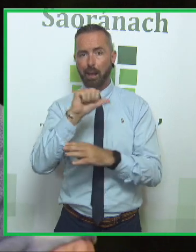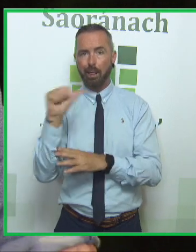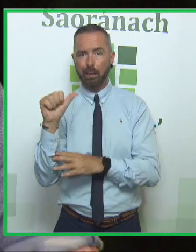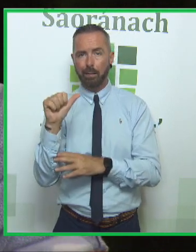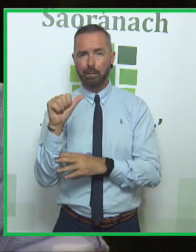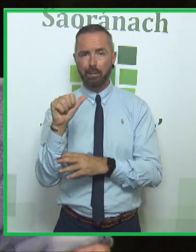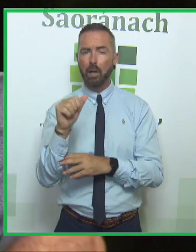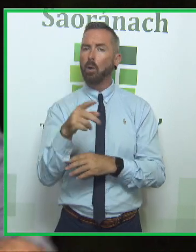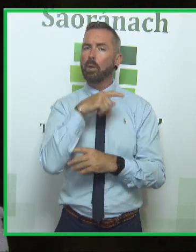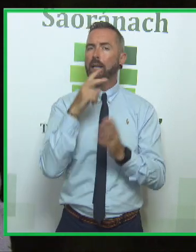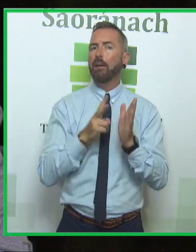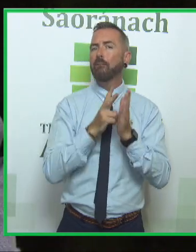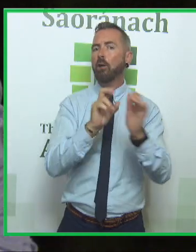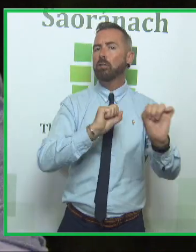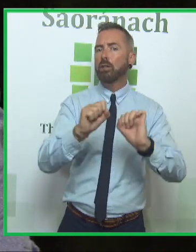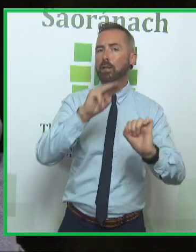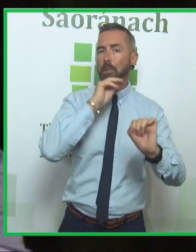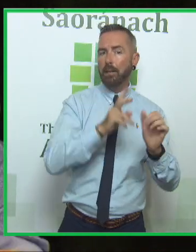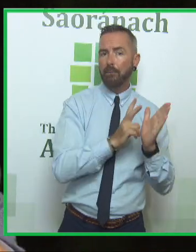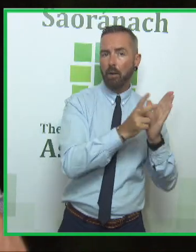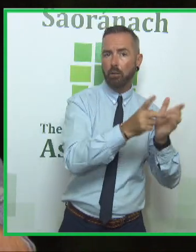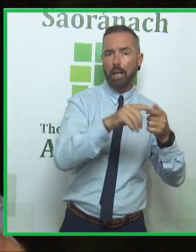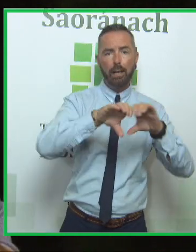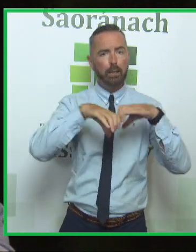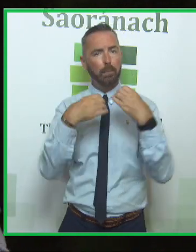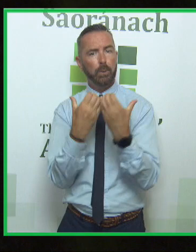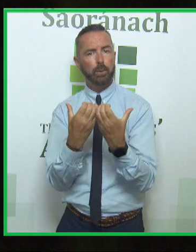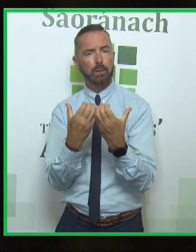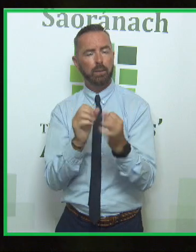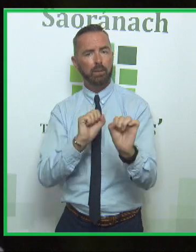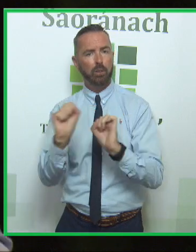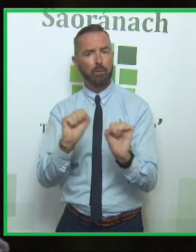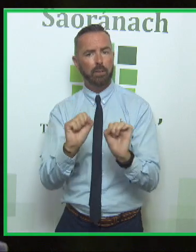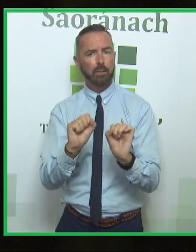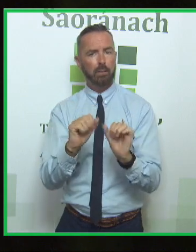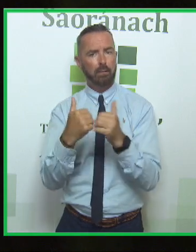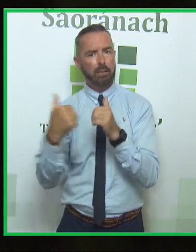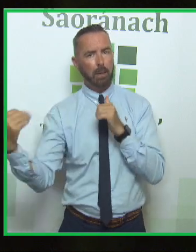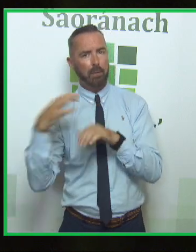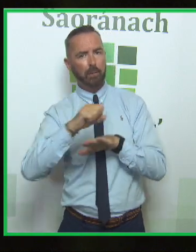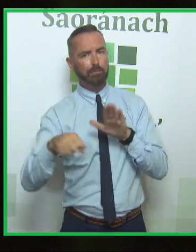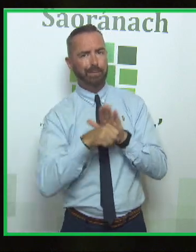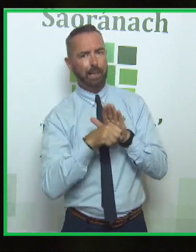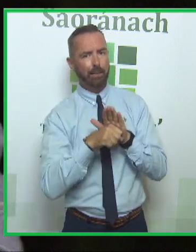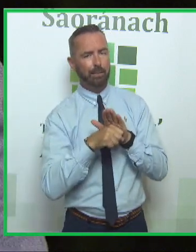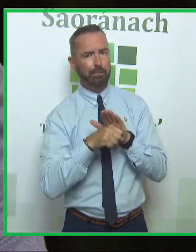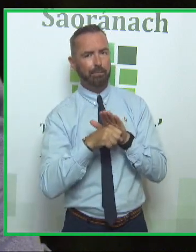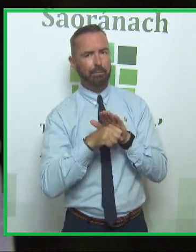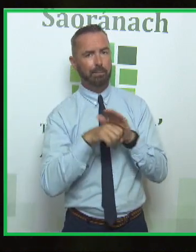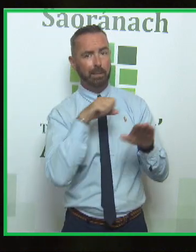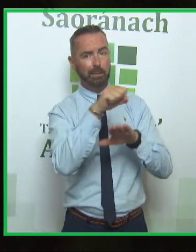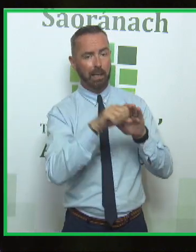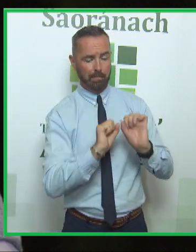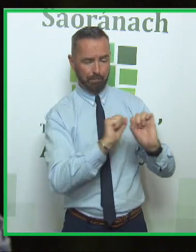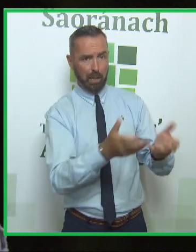when we say voluntary services, it means voluntary and the community services. So it's distinct from the statutory. So it's a broad range,